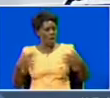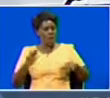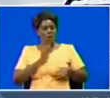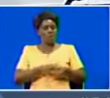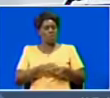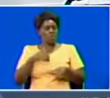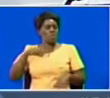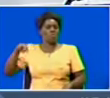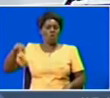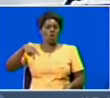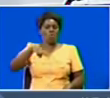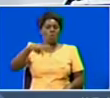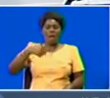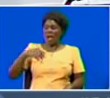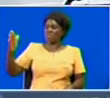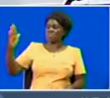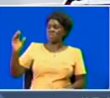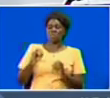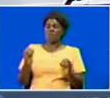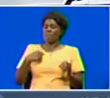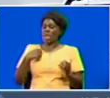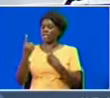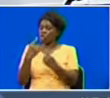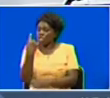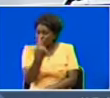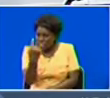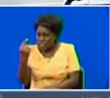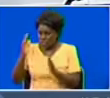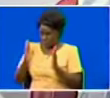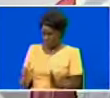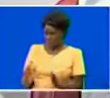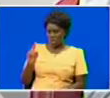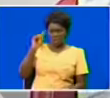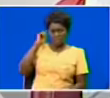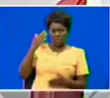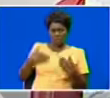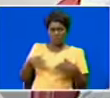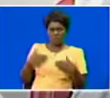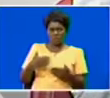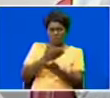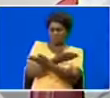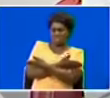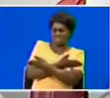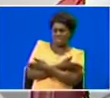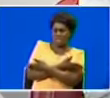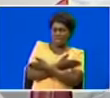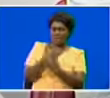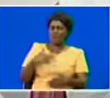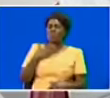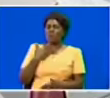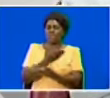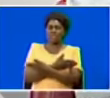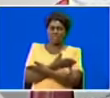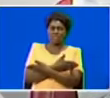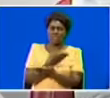Mm. I walk around and have no bodyguards. I'm talking to the voters one by one. I think people's expectation is T-shirt, free T-shirt, yeah. Free money, something,